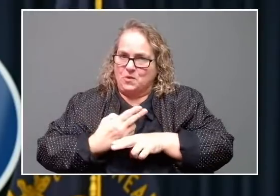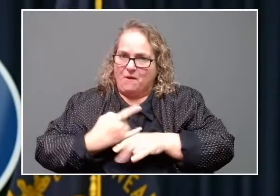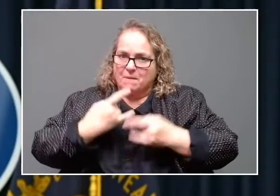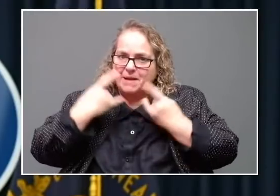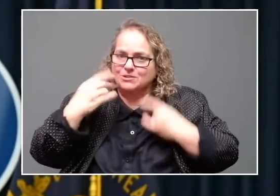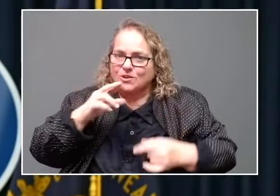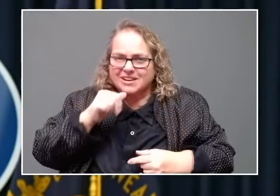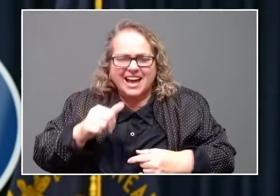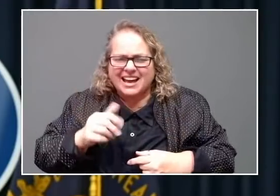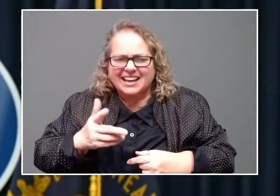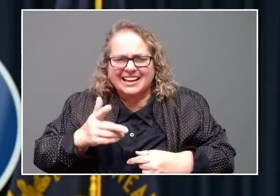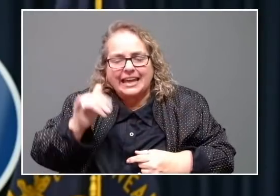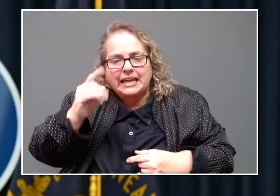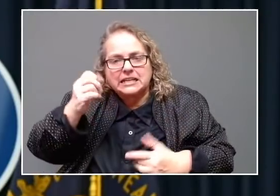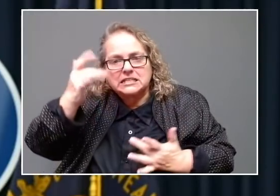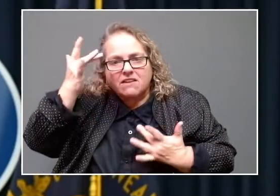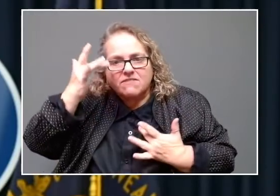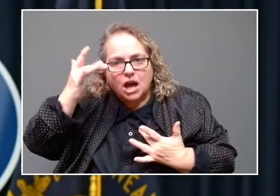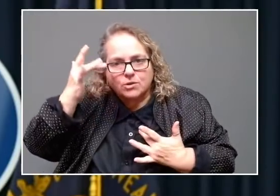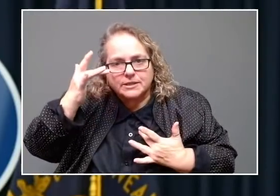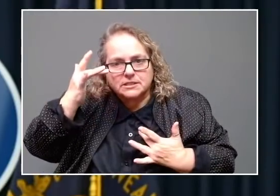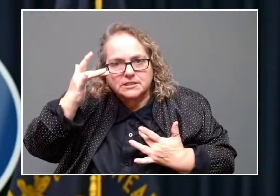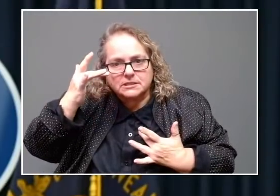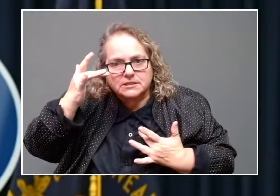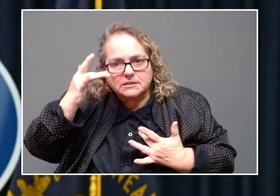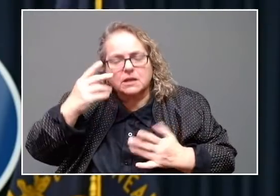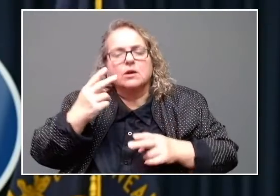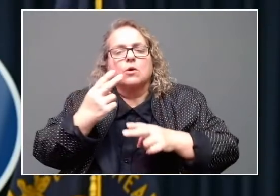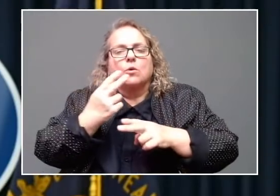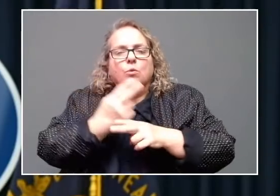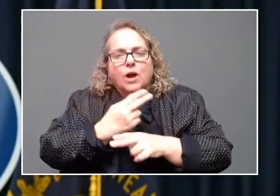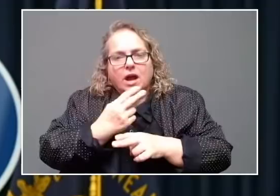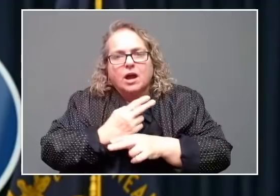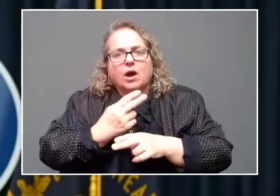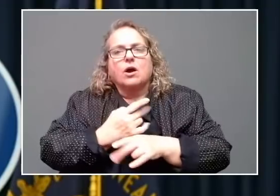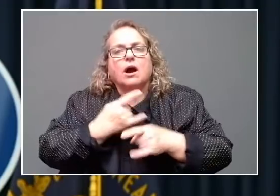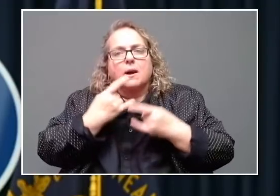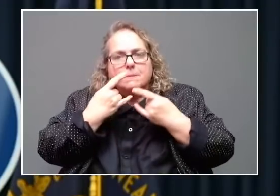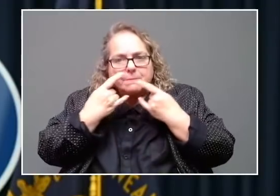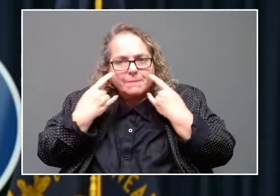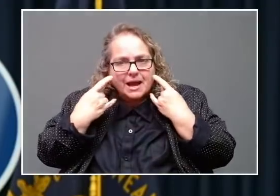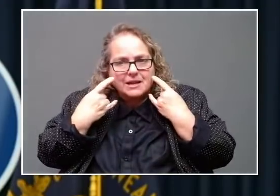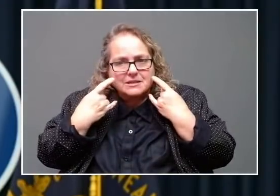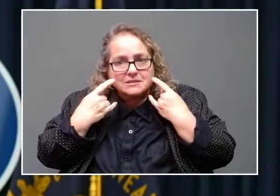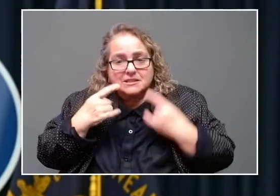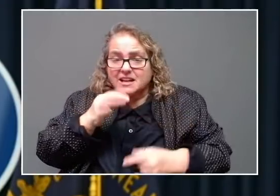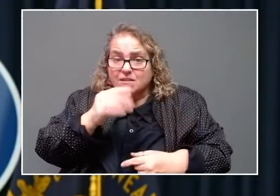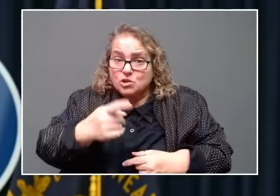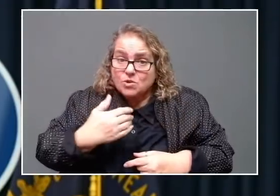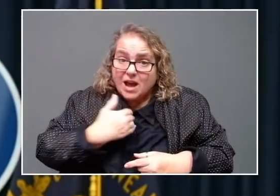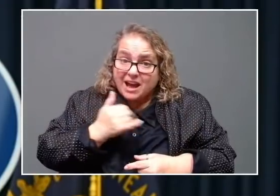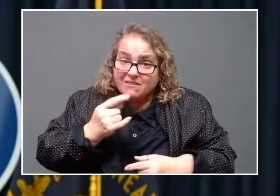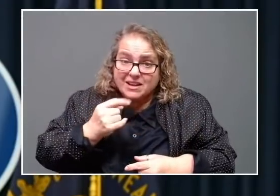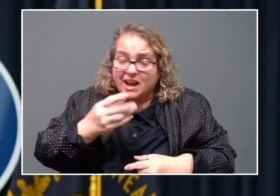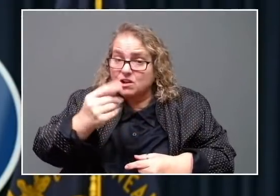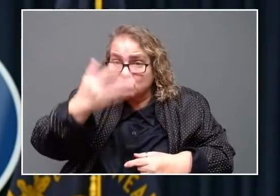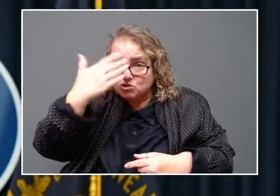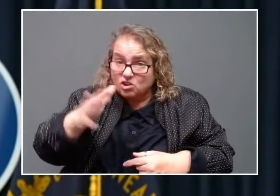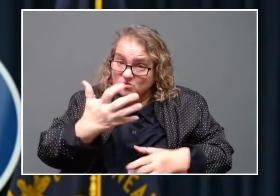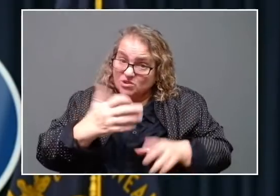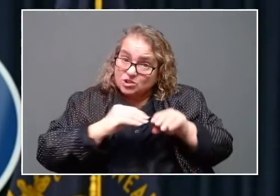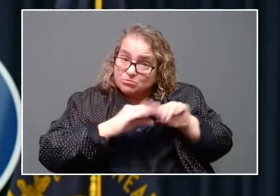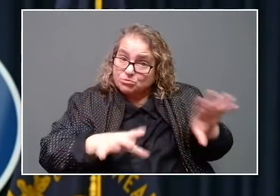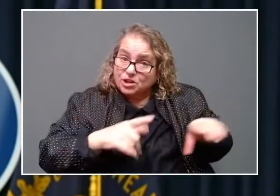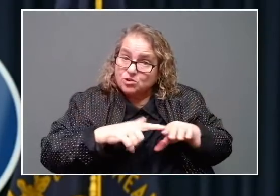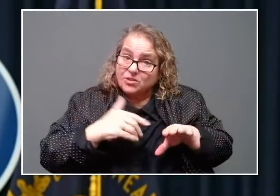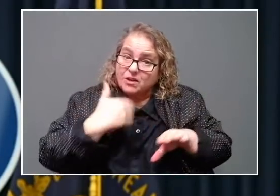a mask. It protects you, but hey, if you've got it, even if you don't know it, if you want to spread it to the person next to you that might have